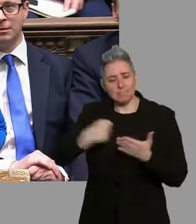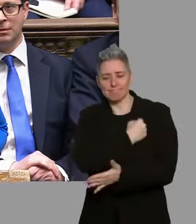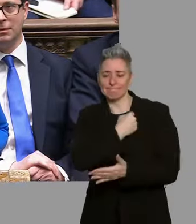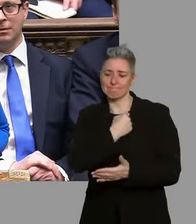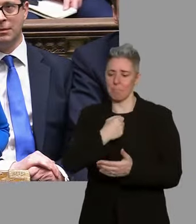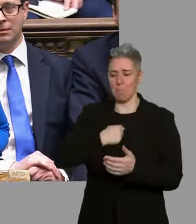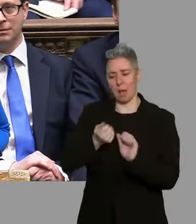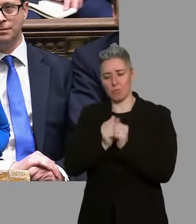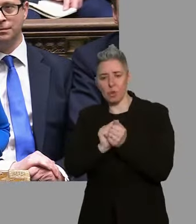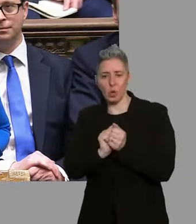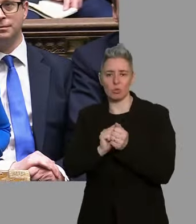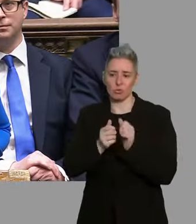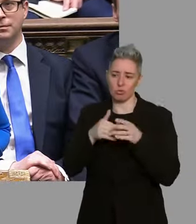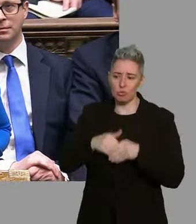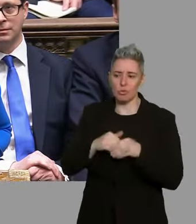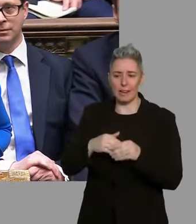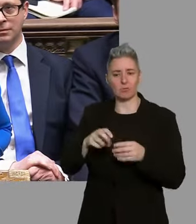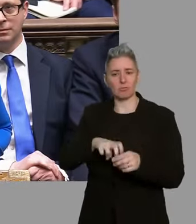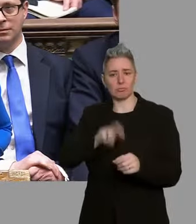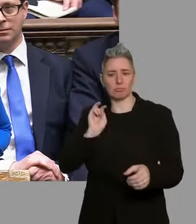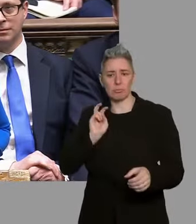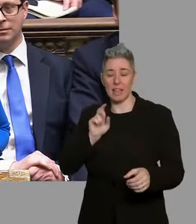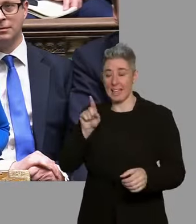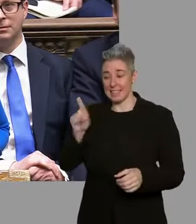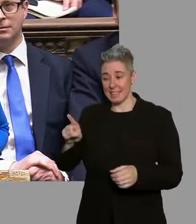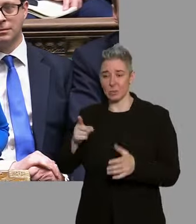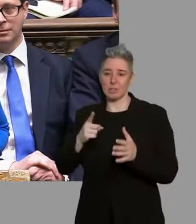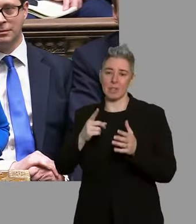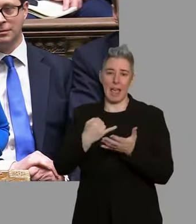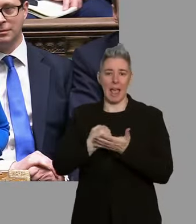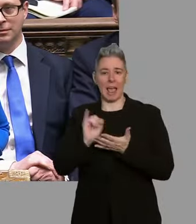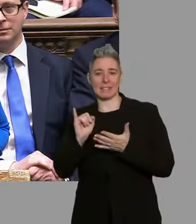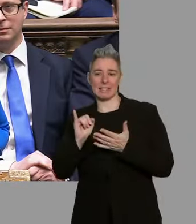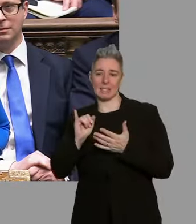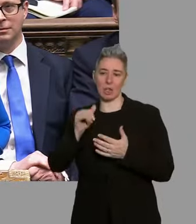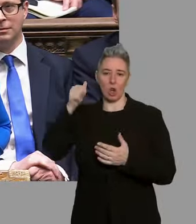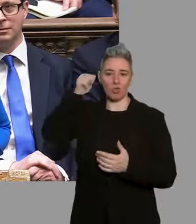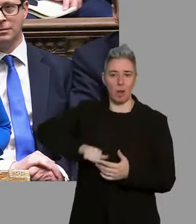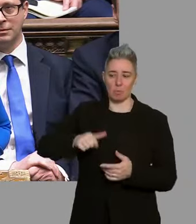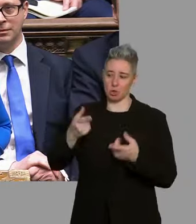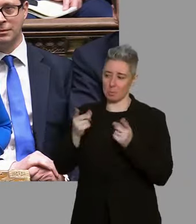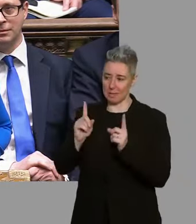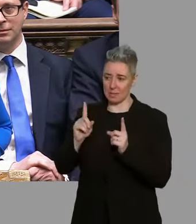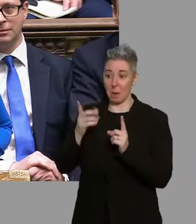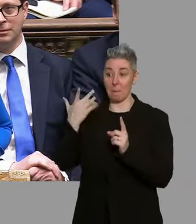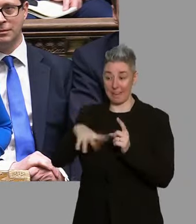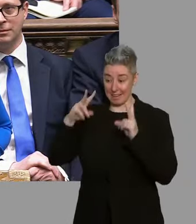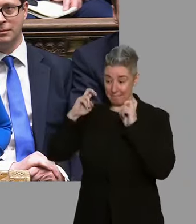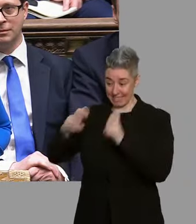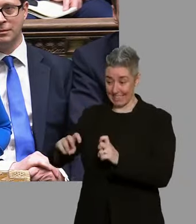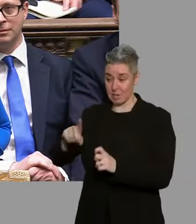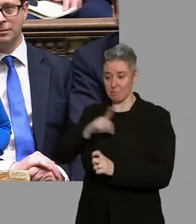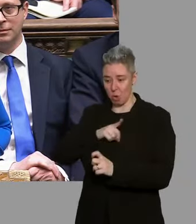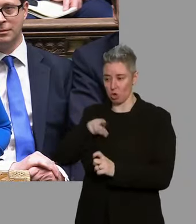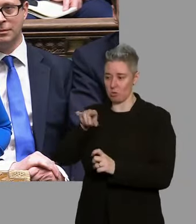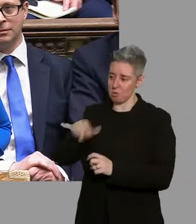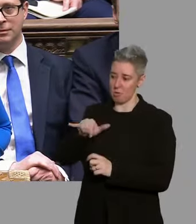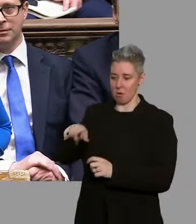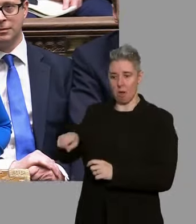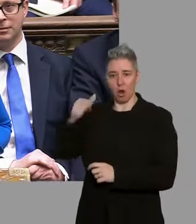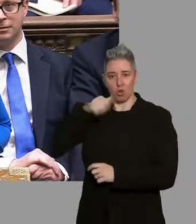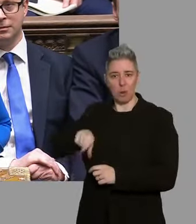under criminal investigation for corruption. Mohammed Yunus, the Nobel Prize winner